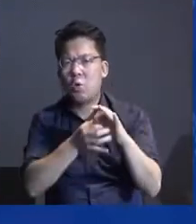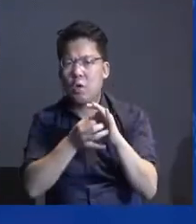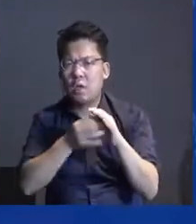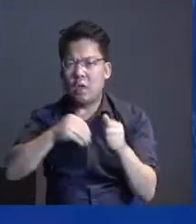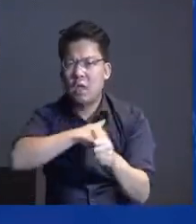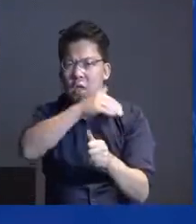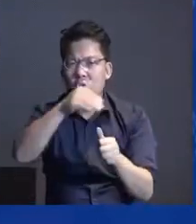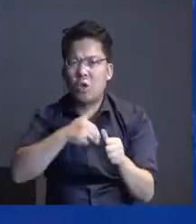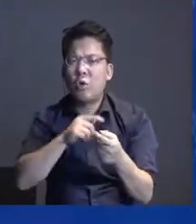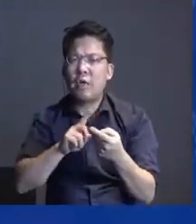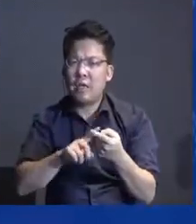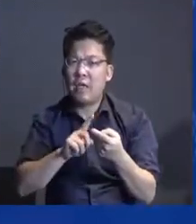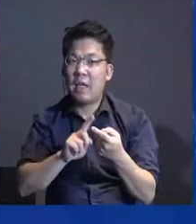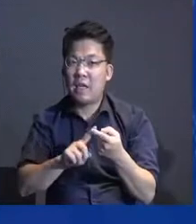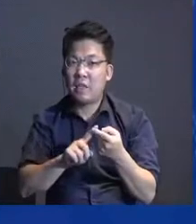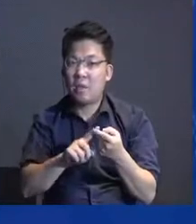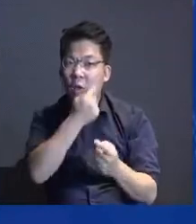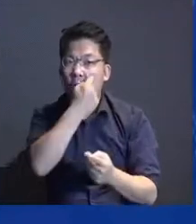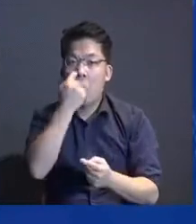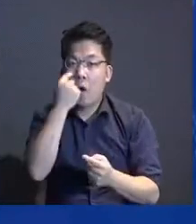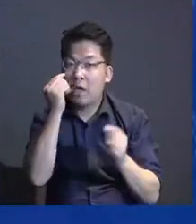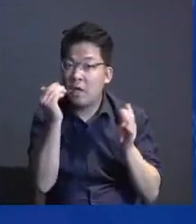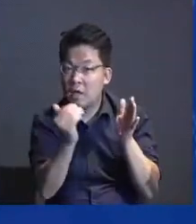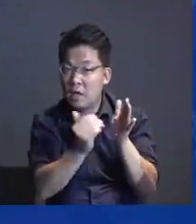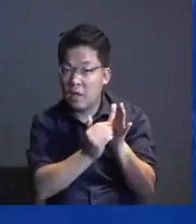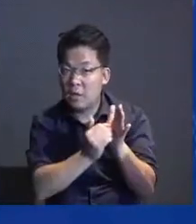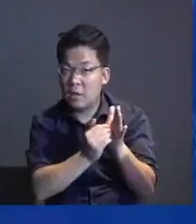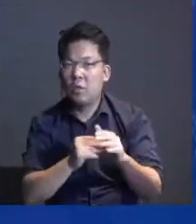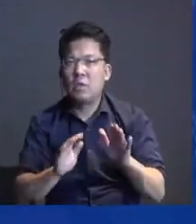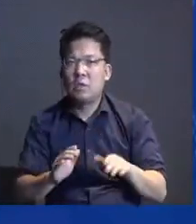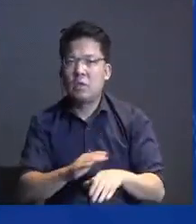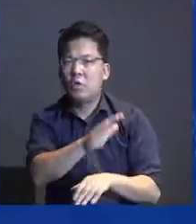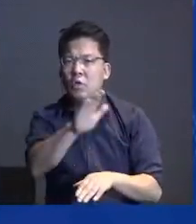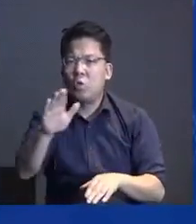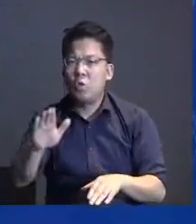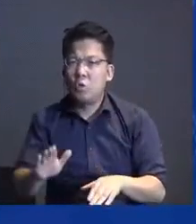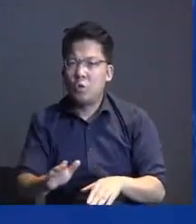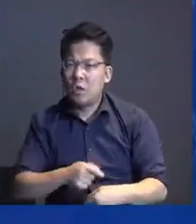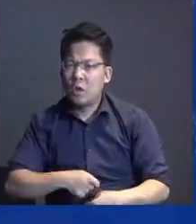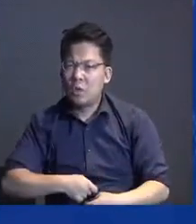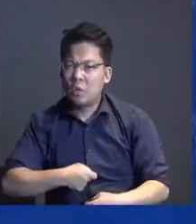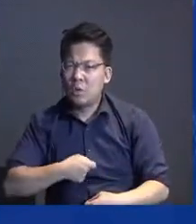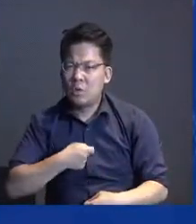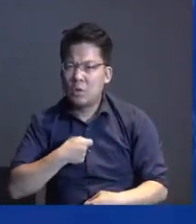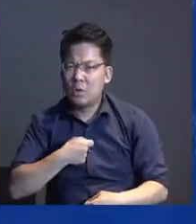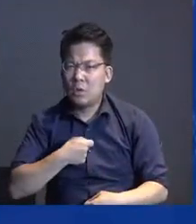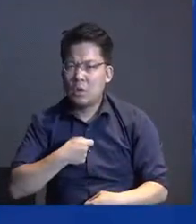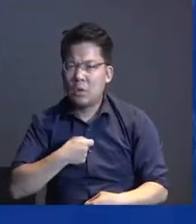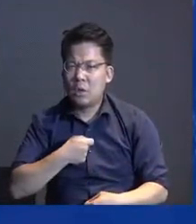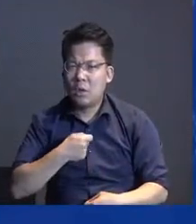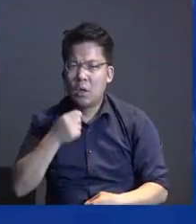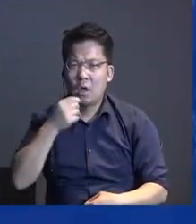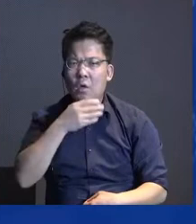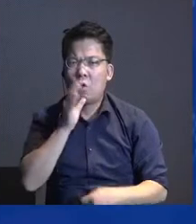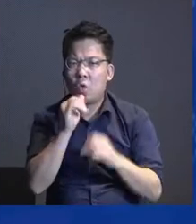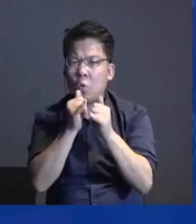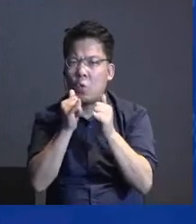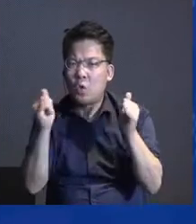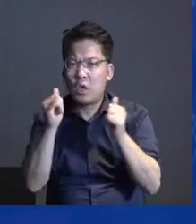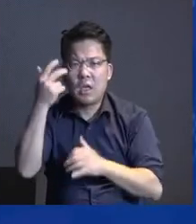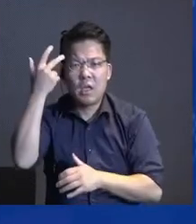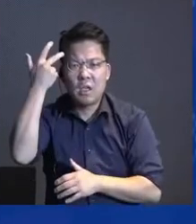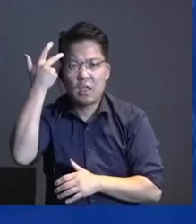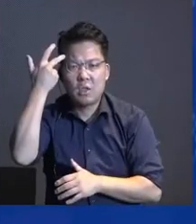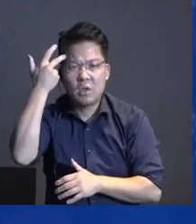interventions. And unfortunately, the COVID-19 has worsened the situation, so there are many challenges ahead of